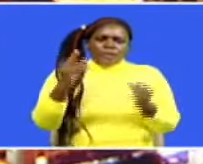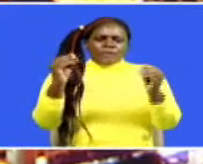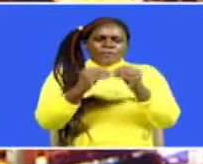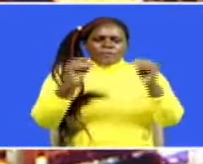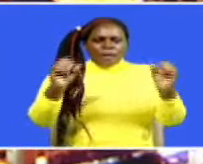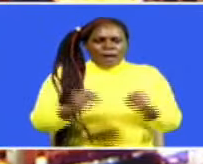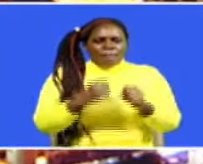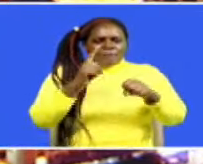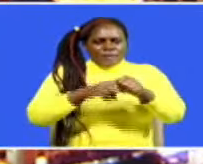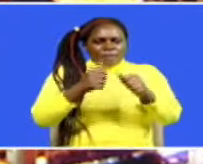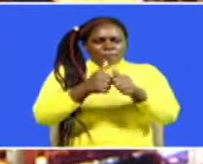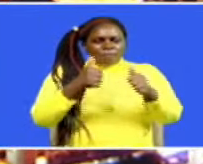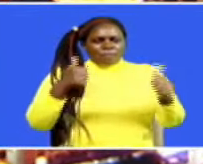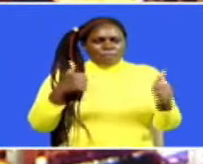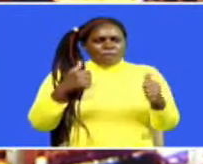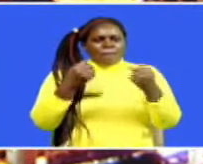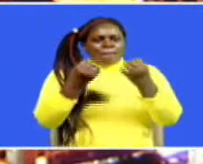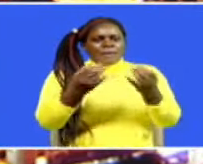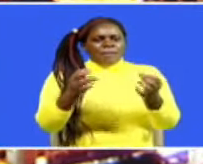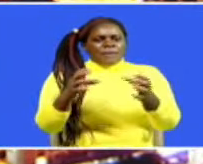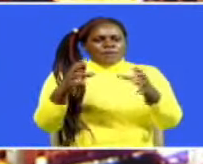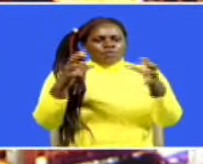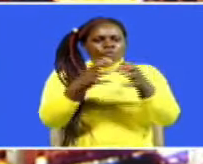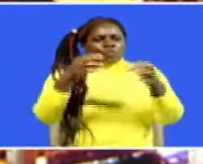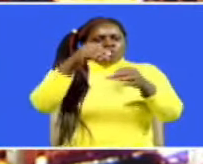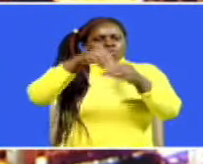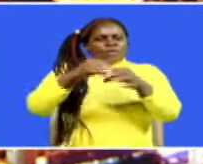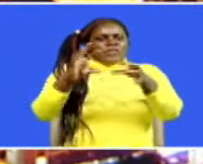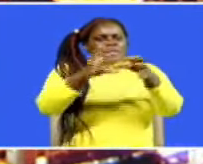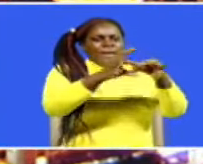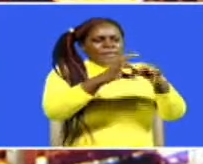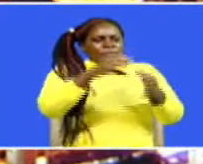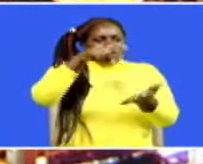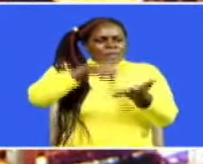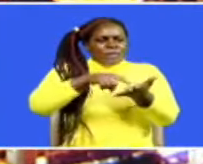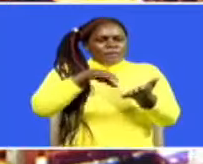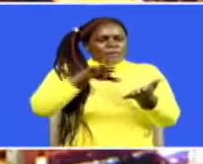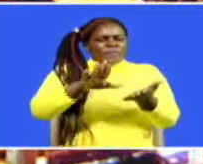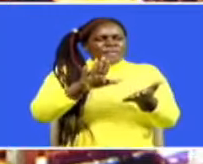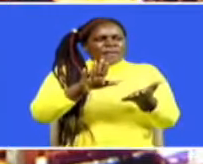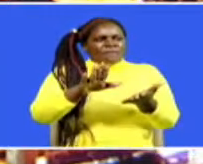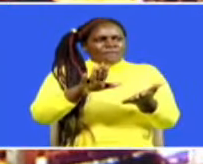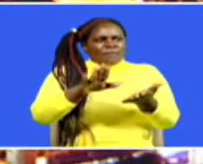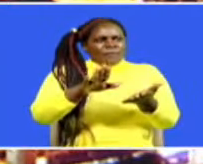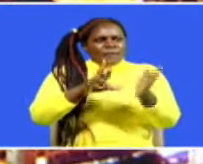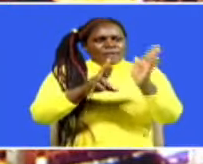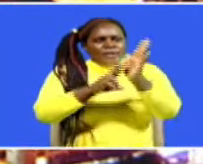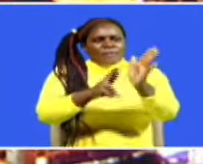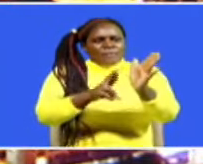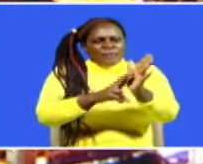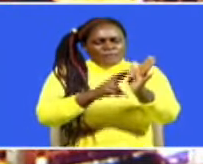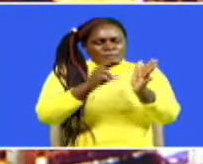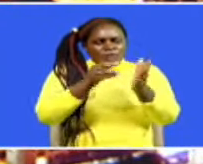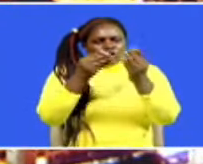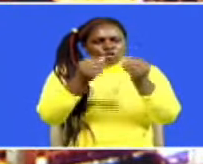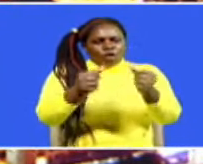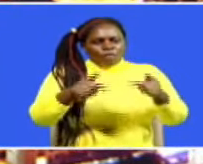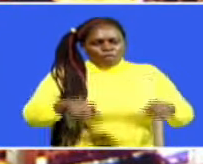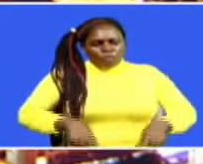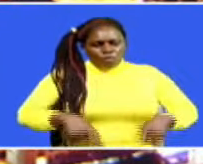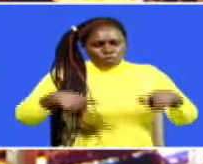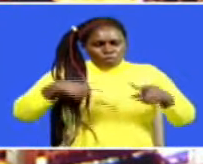amid rejection of the report by several Azimio affiliates who insist it doesn't address the high cost of living crisis in the